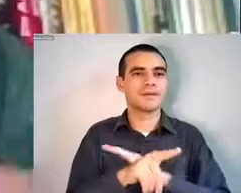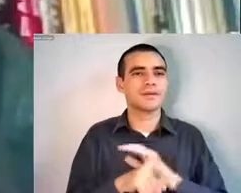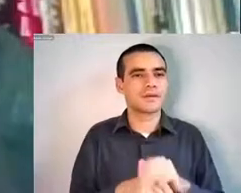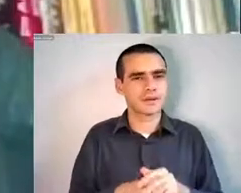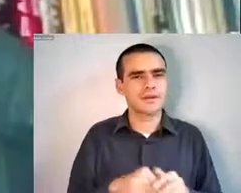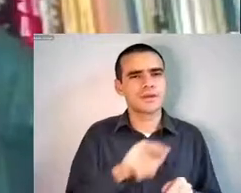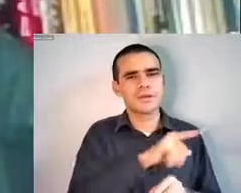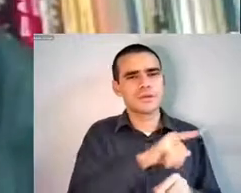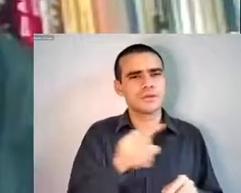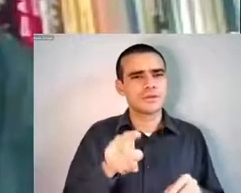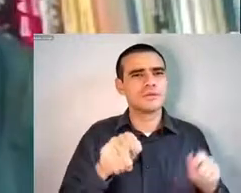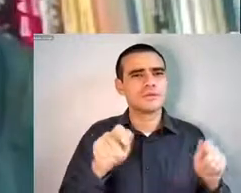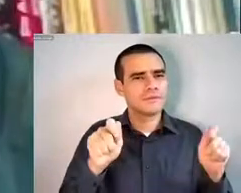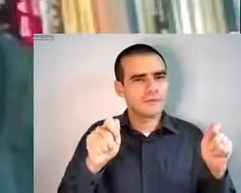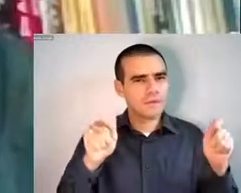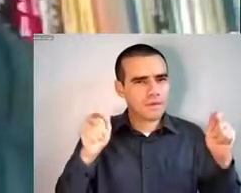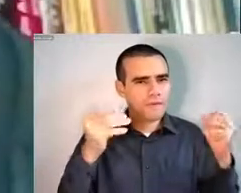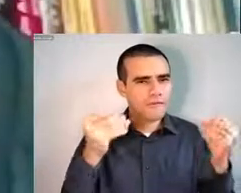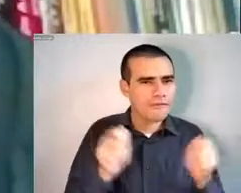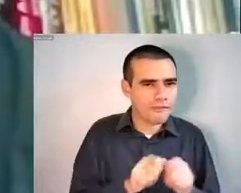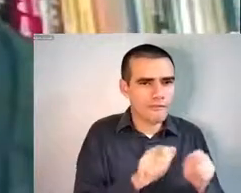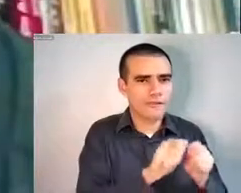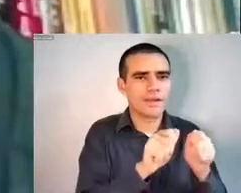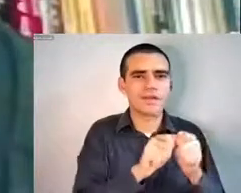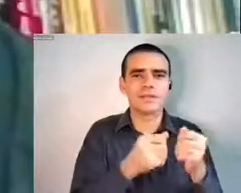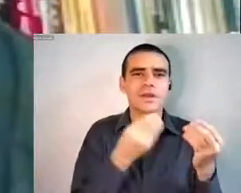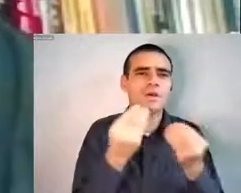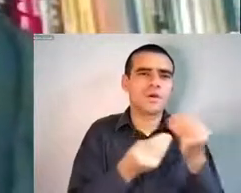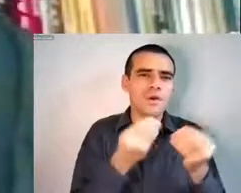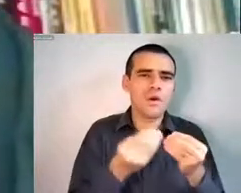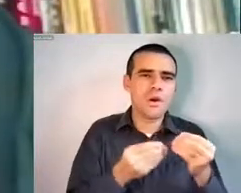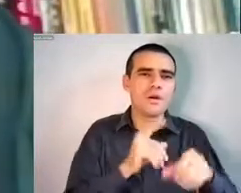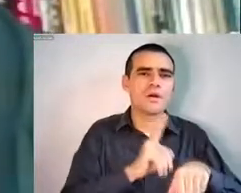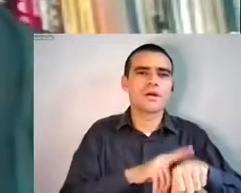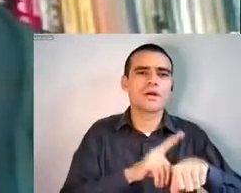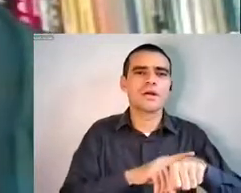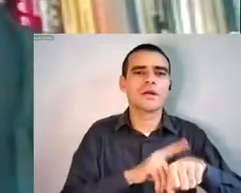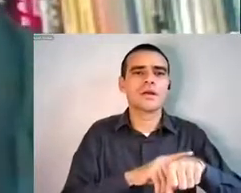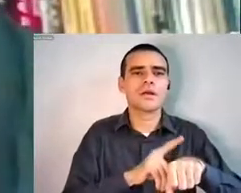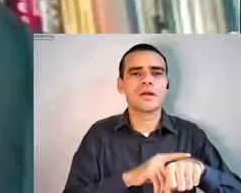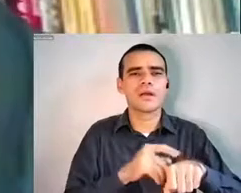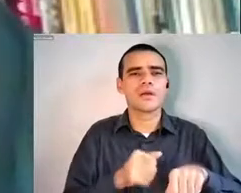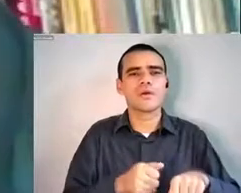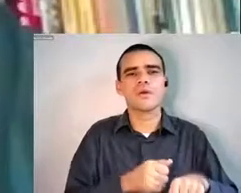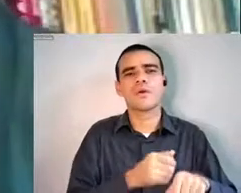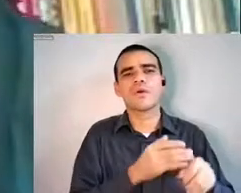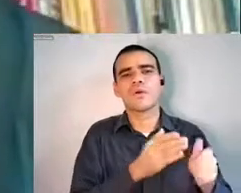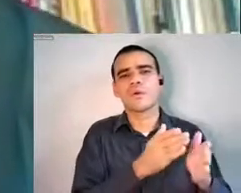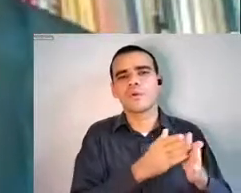question, how do you propose to do this and in how long?